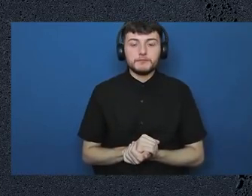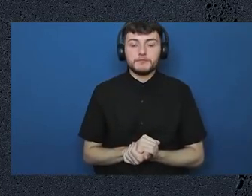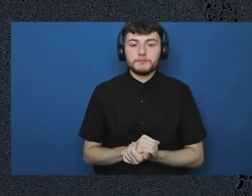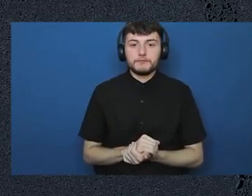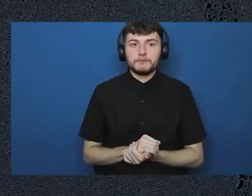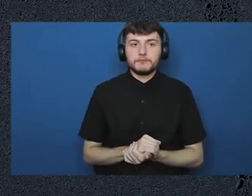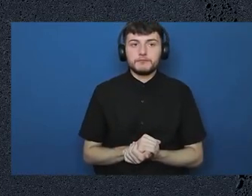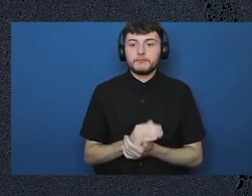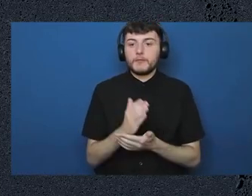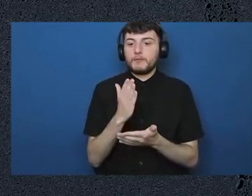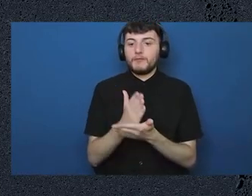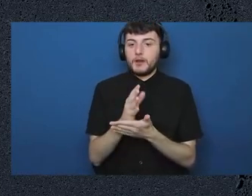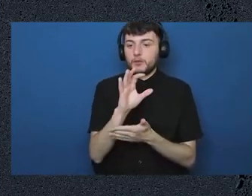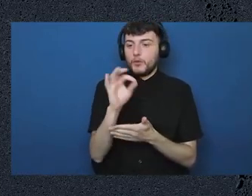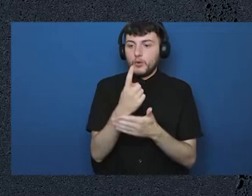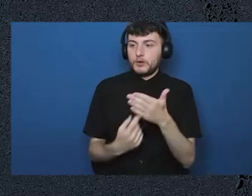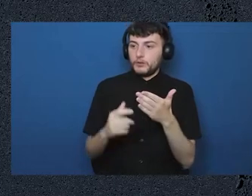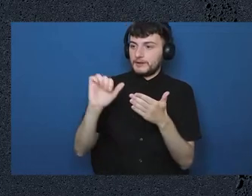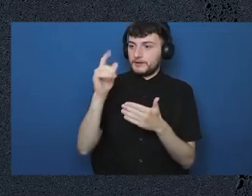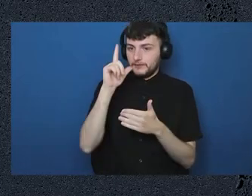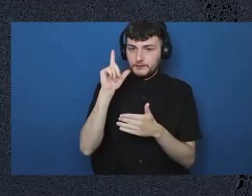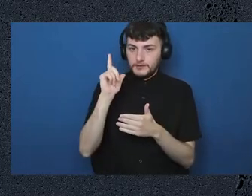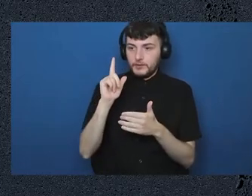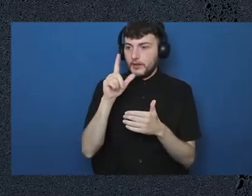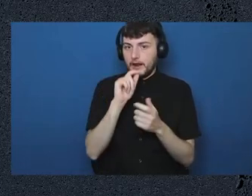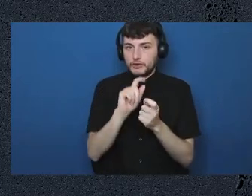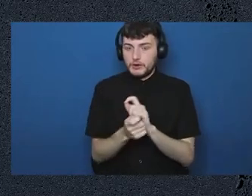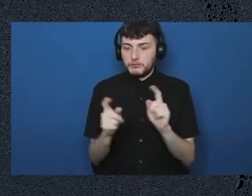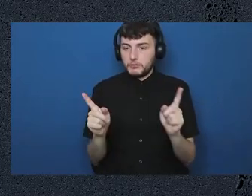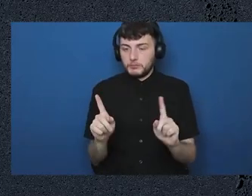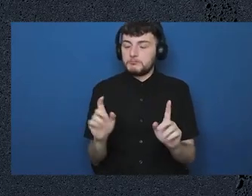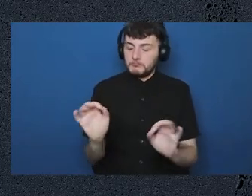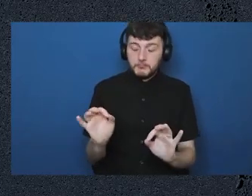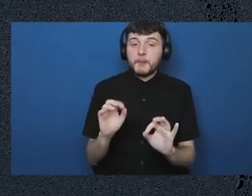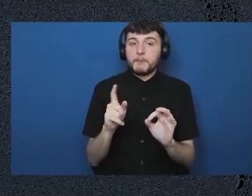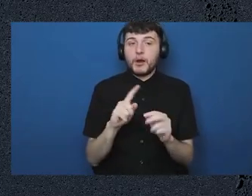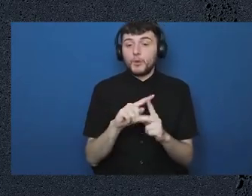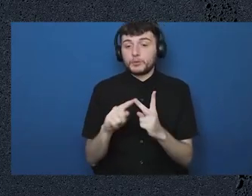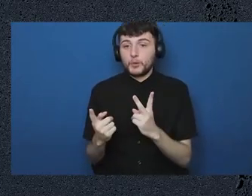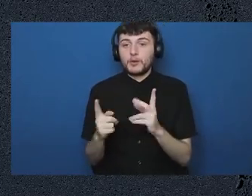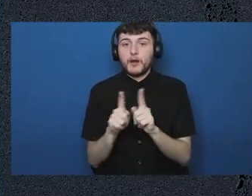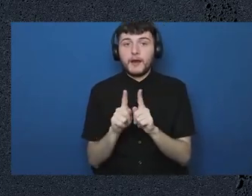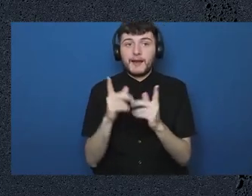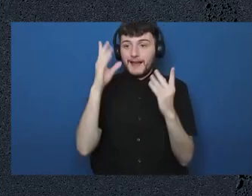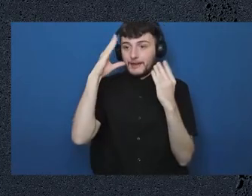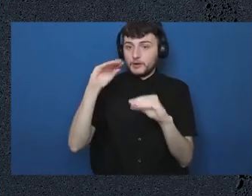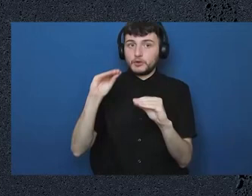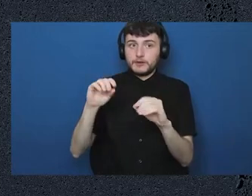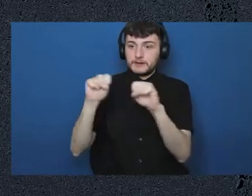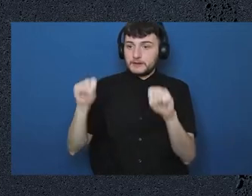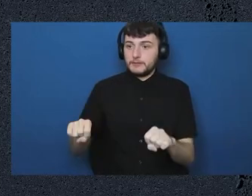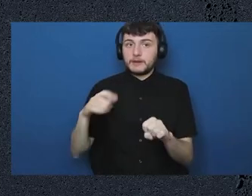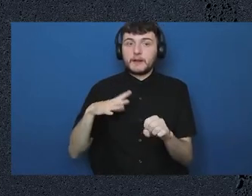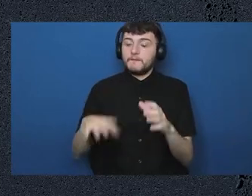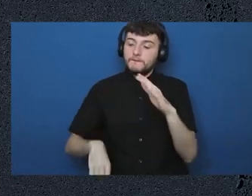do. To education needs to literally be not just shaken, but like taken and poured out, and we need to